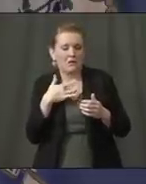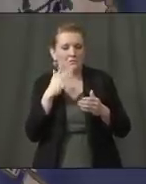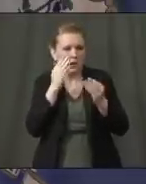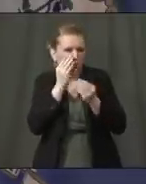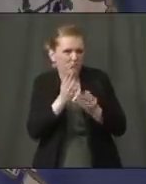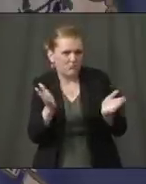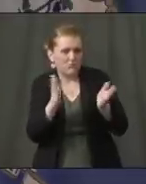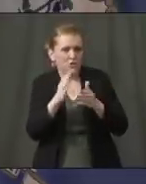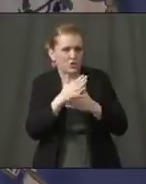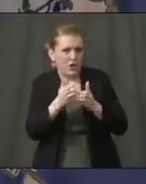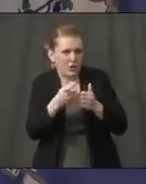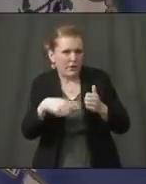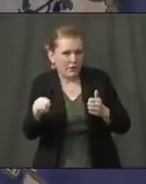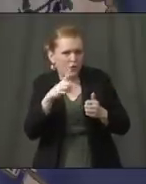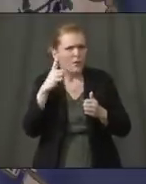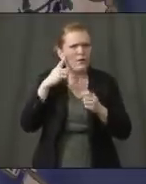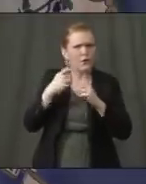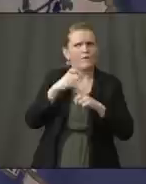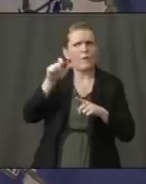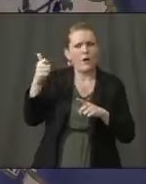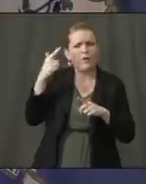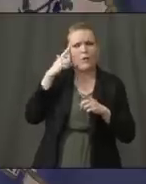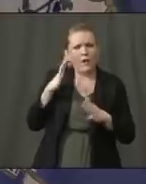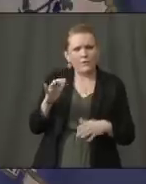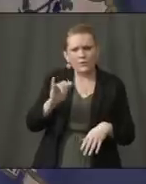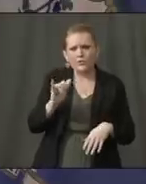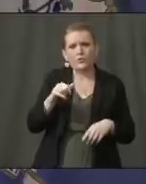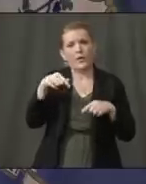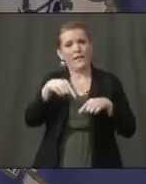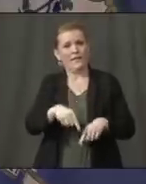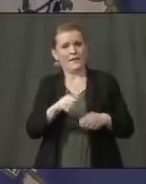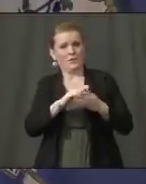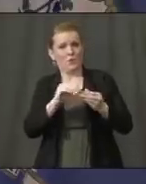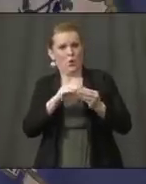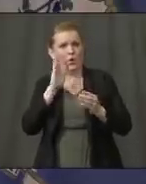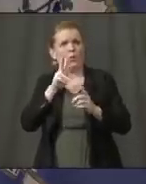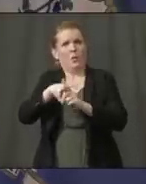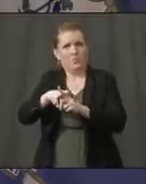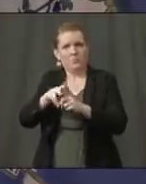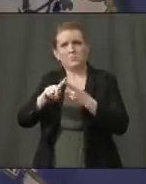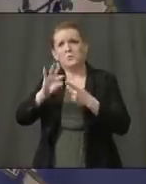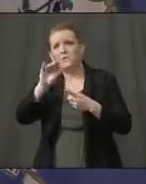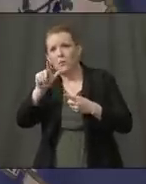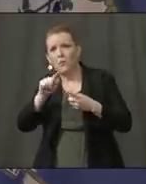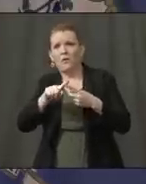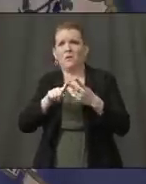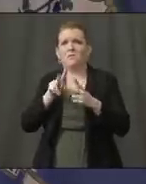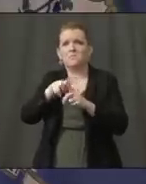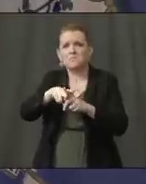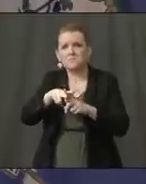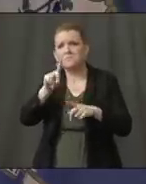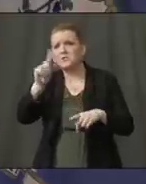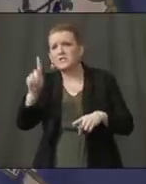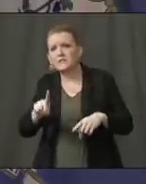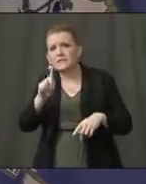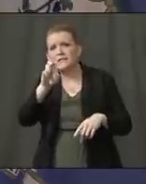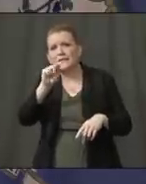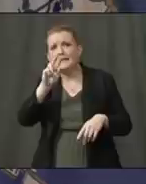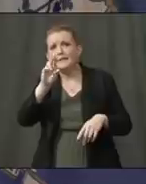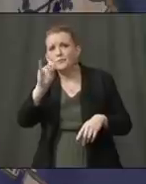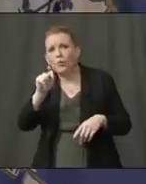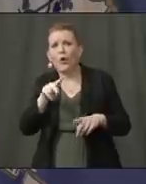true in Louisiana. This is true in Detroit. This is true in New Jersey and New York and Connecticut and Massachusetts.